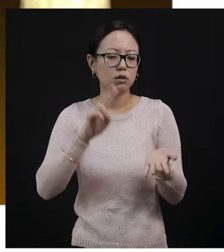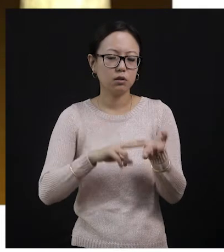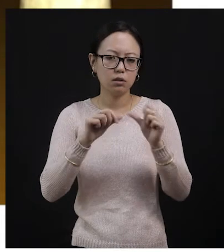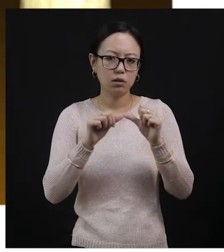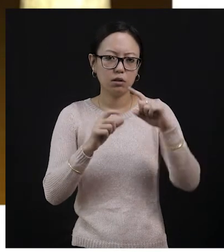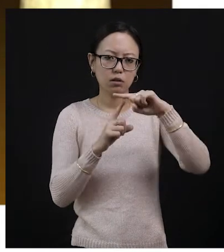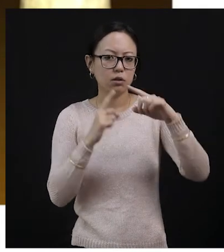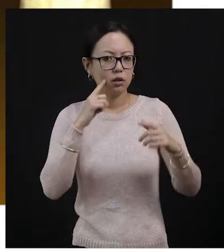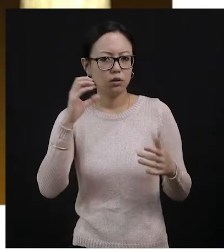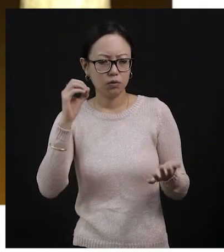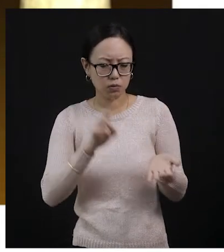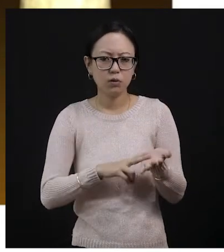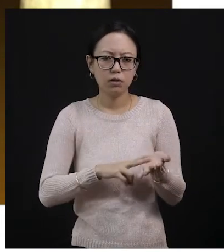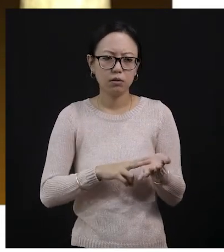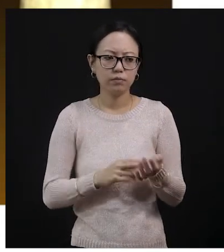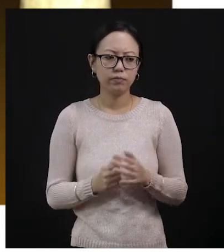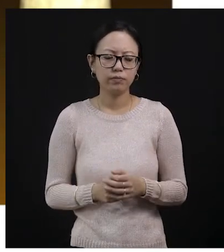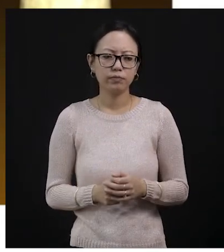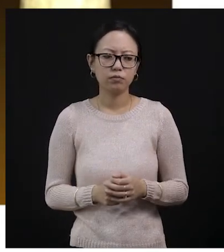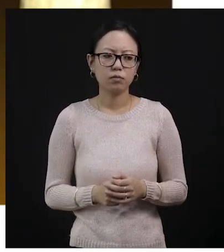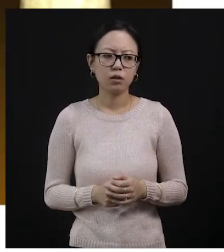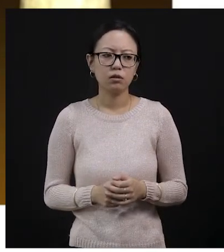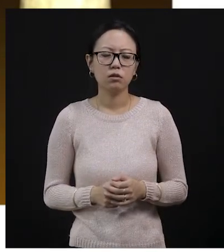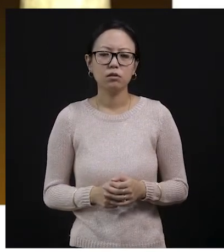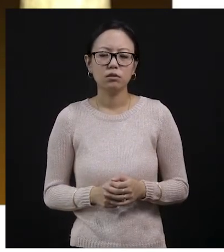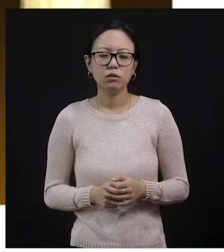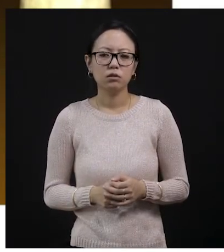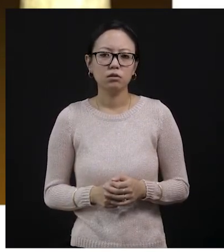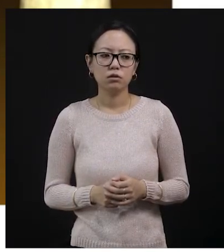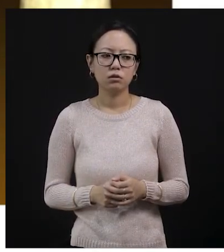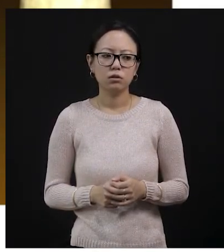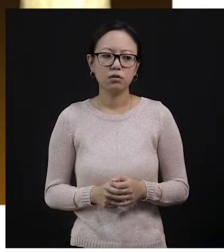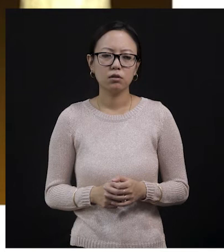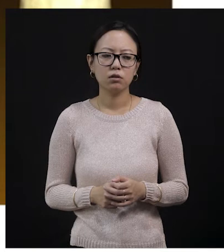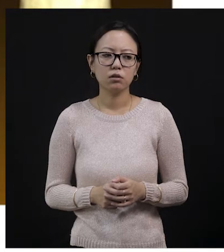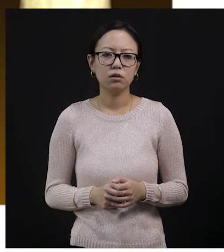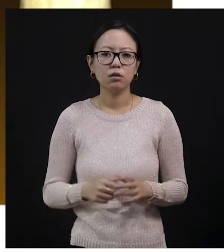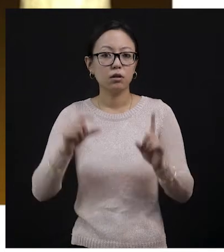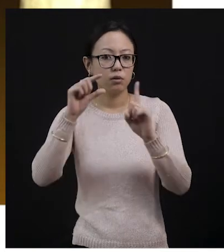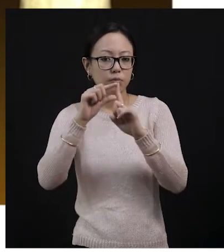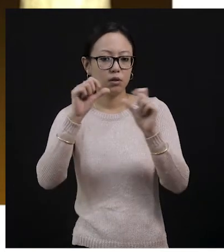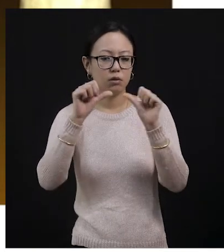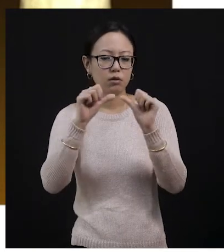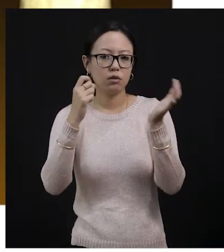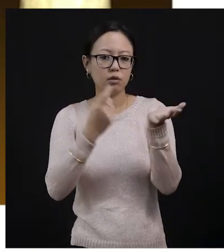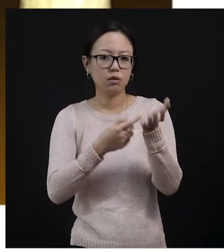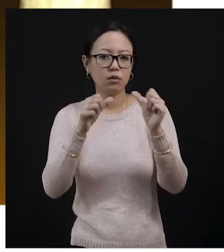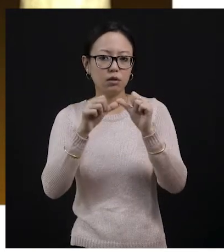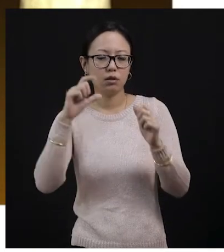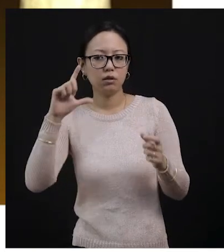with reticulate venation have taproot system. Then, yes, the leaf, the parallel venation